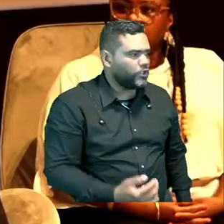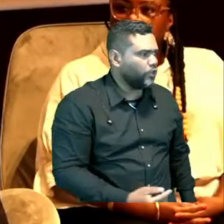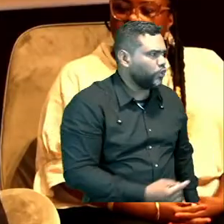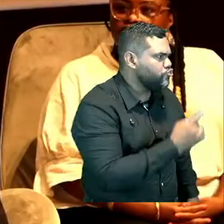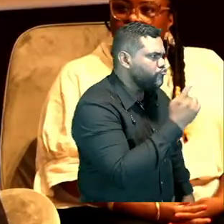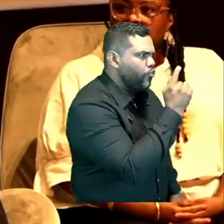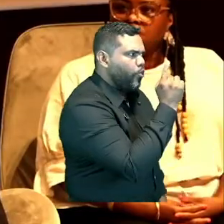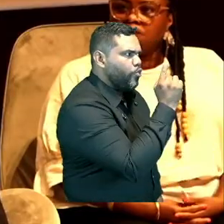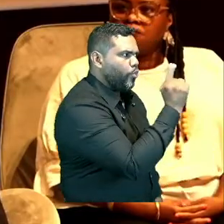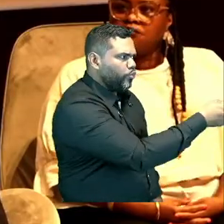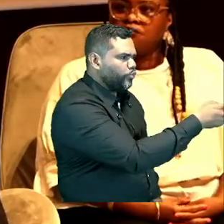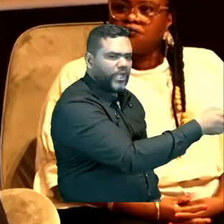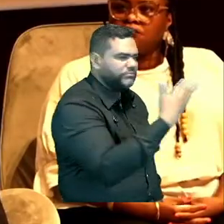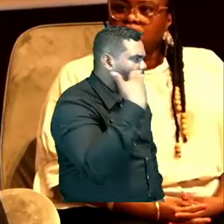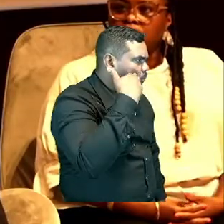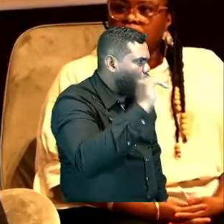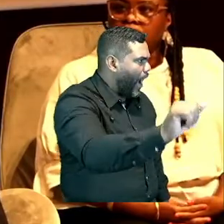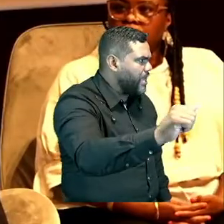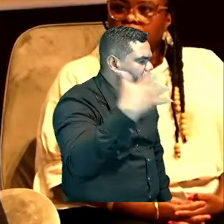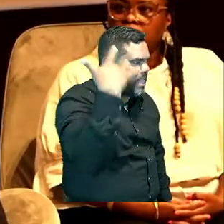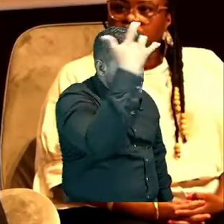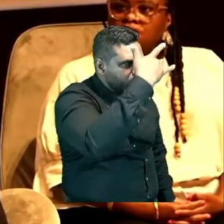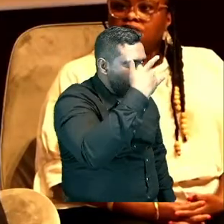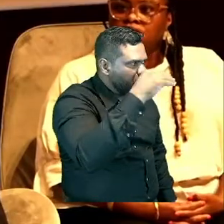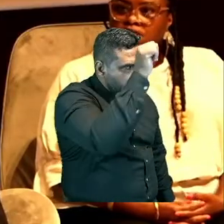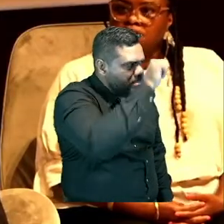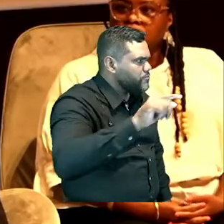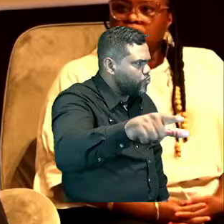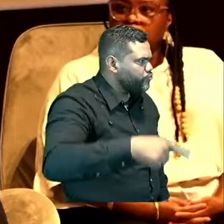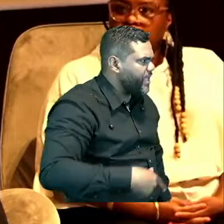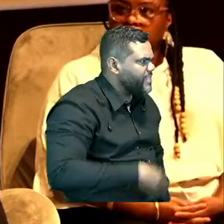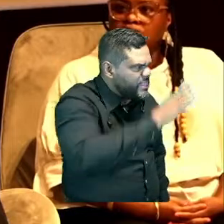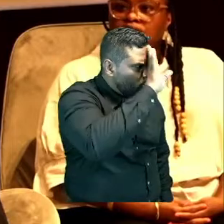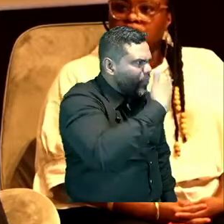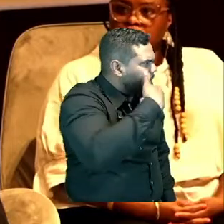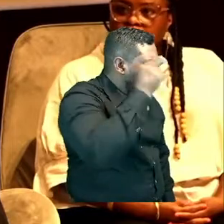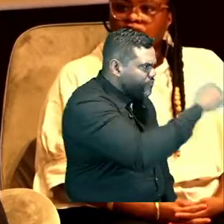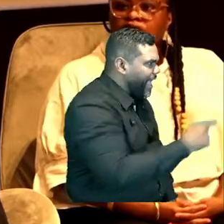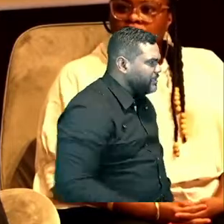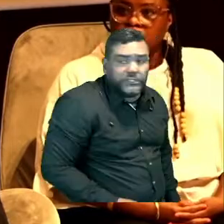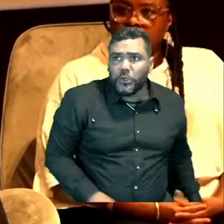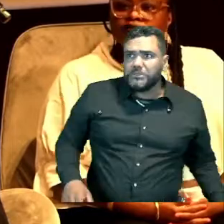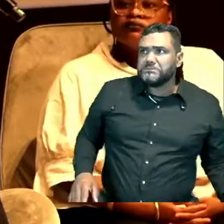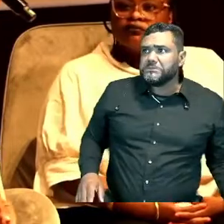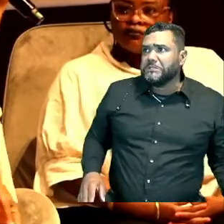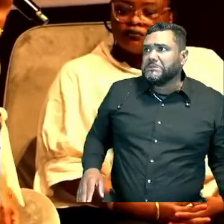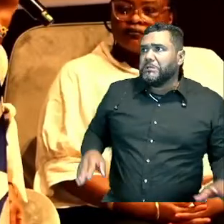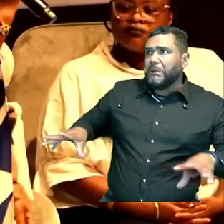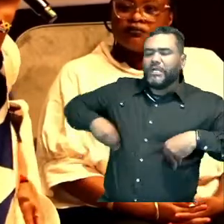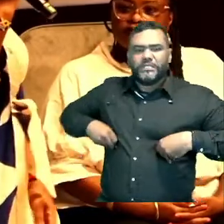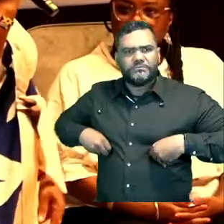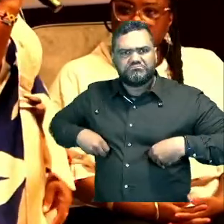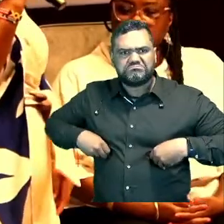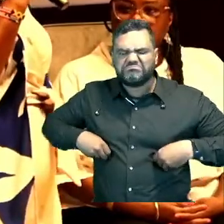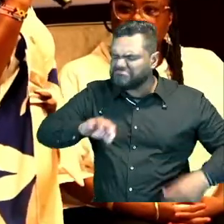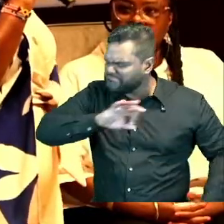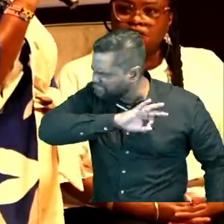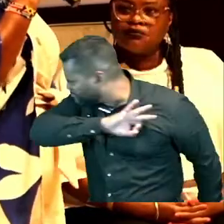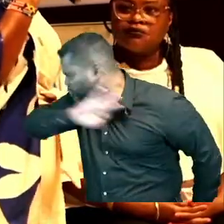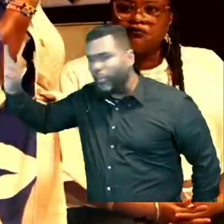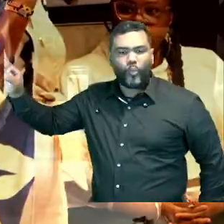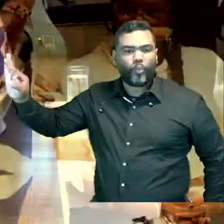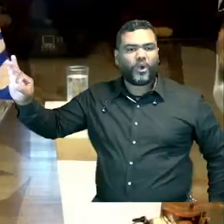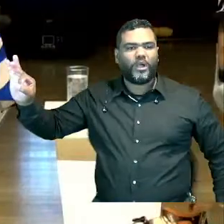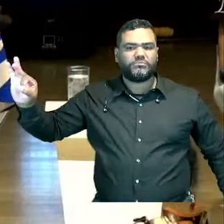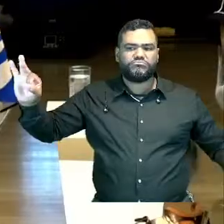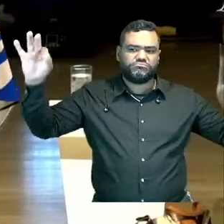should tell me that I have to doubt a black sister that has done absolutely everything and made